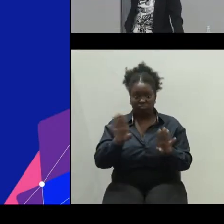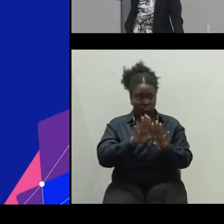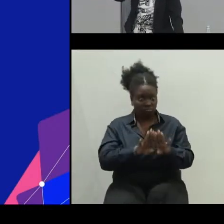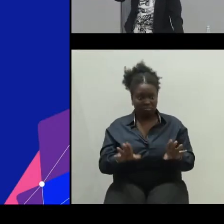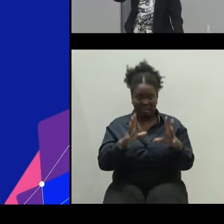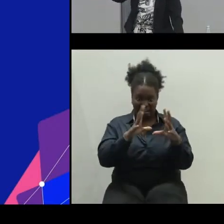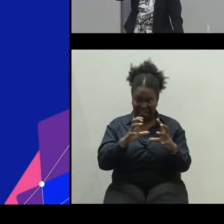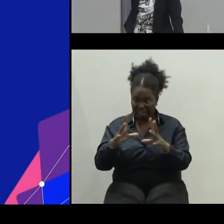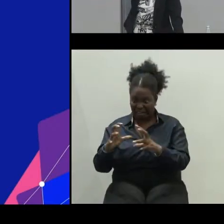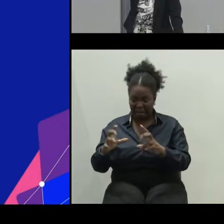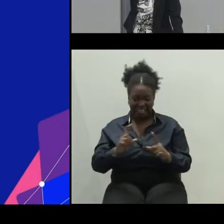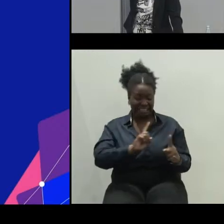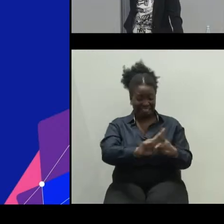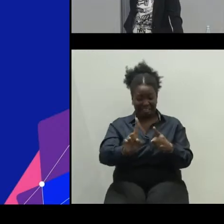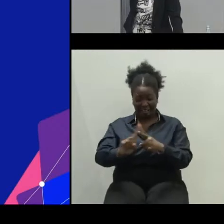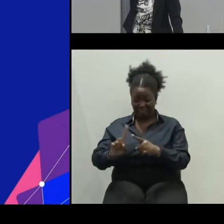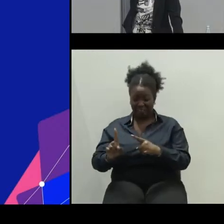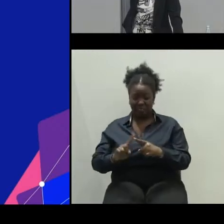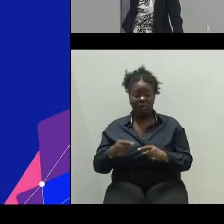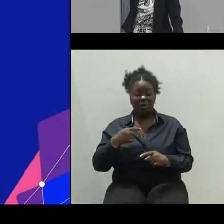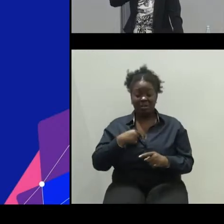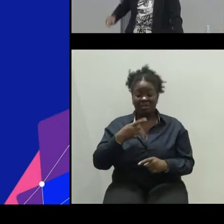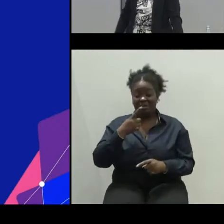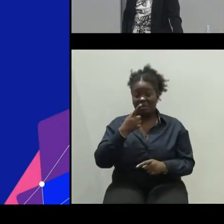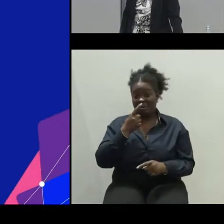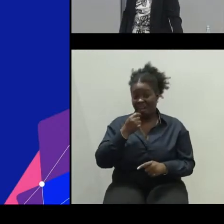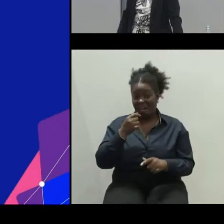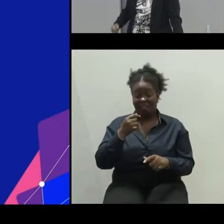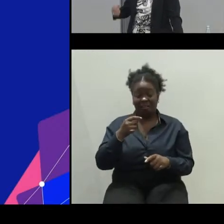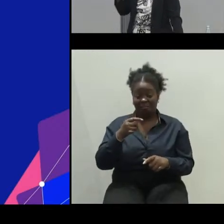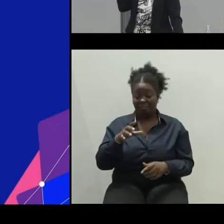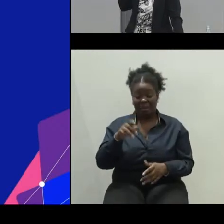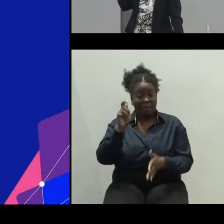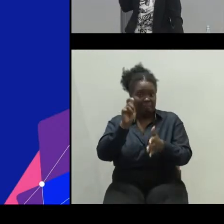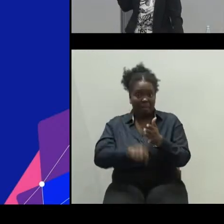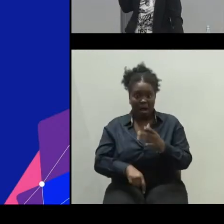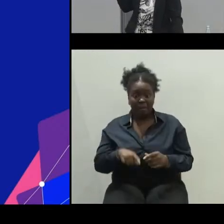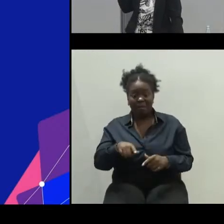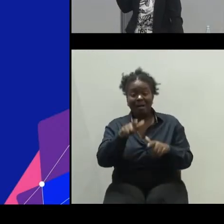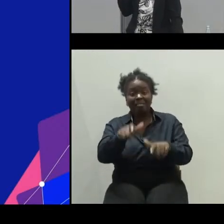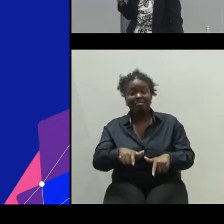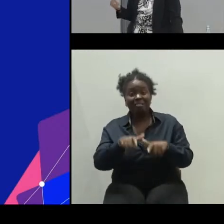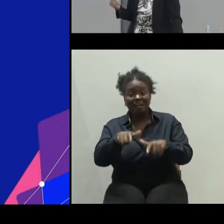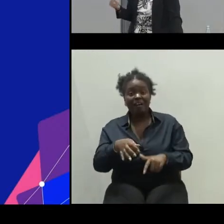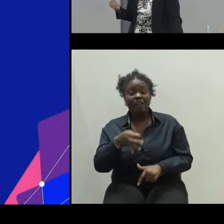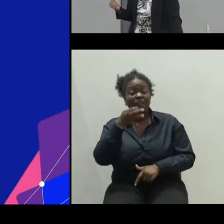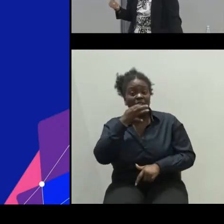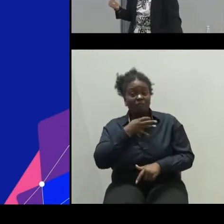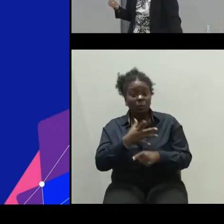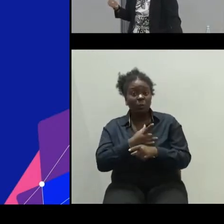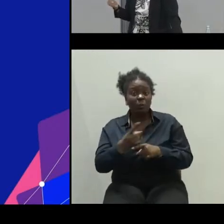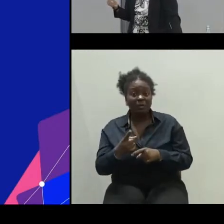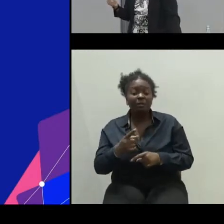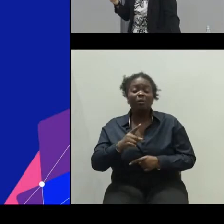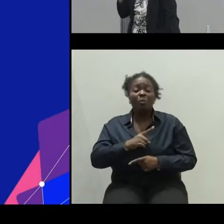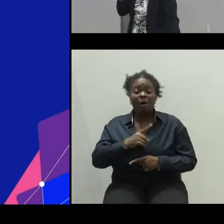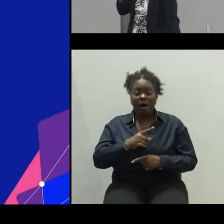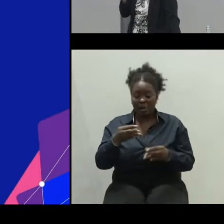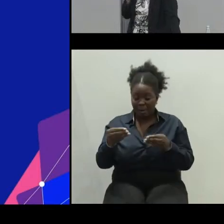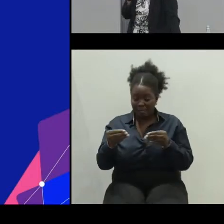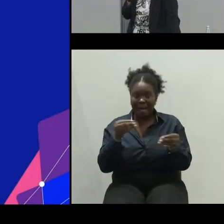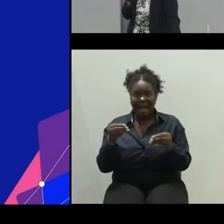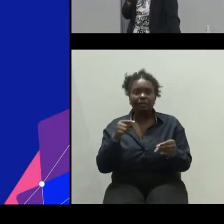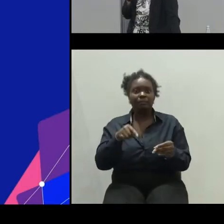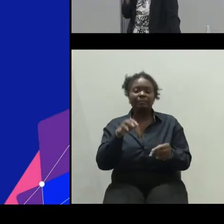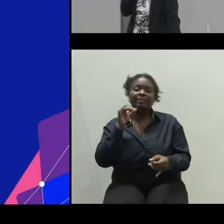of lettuces, and you can pick them up and they've been on the shelf for a couple of weeks, it's because of the specialized packaging that's there. So that's one